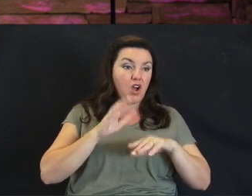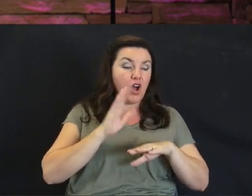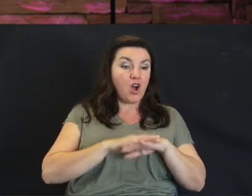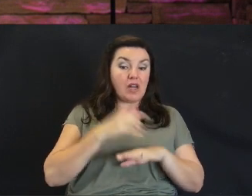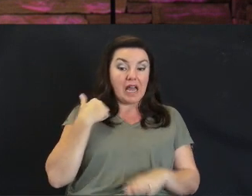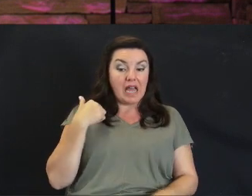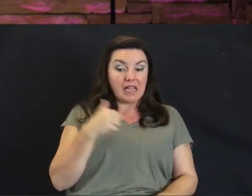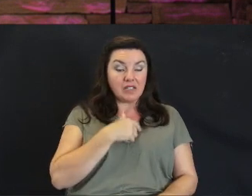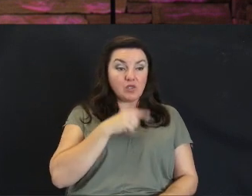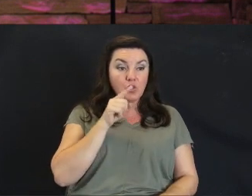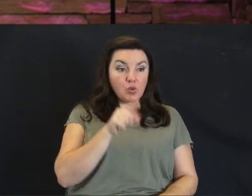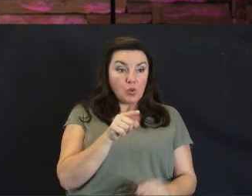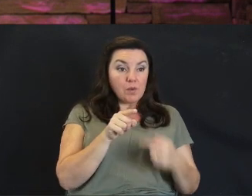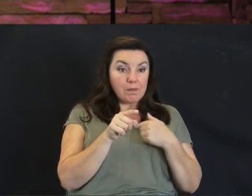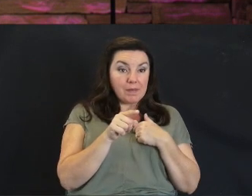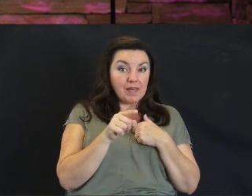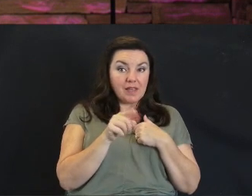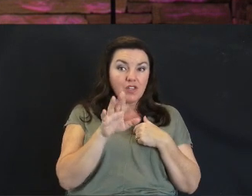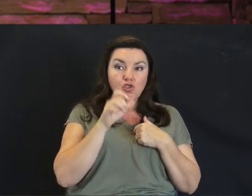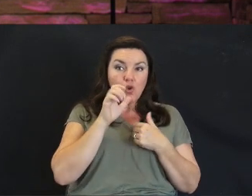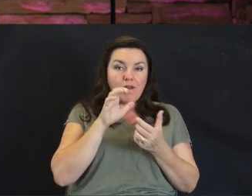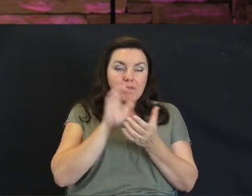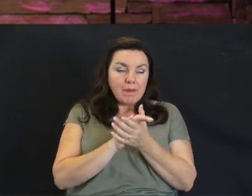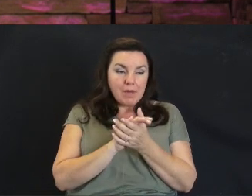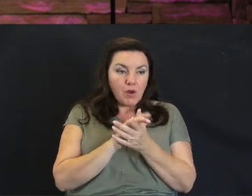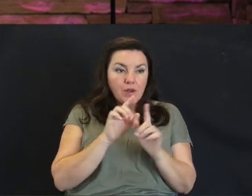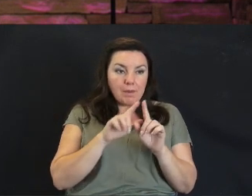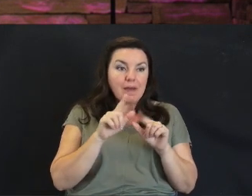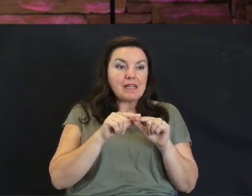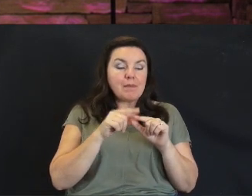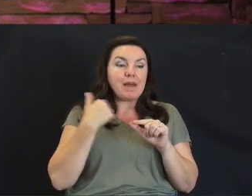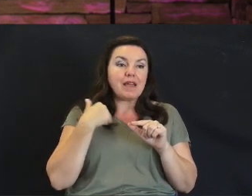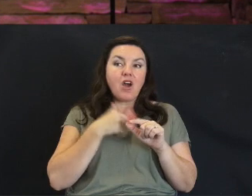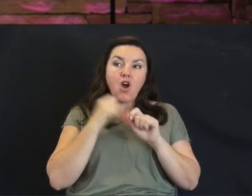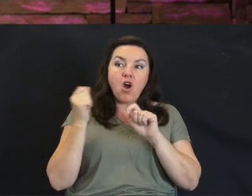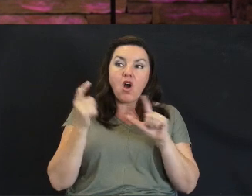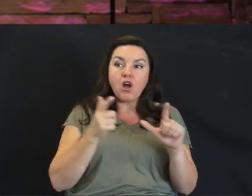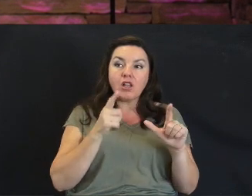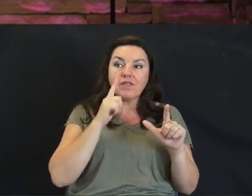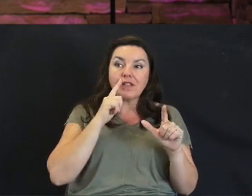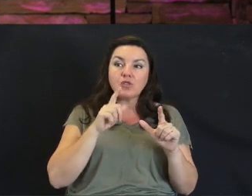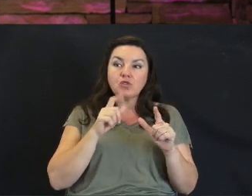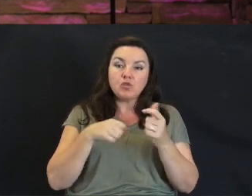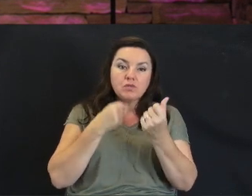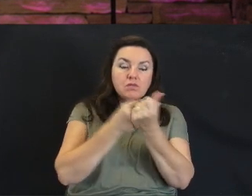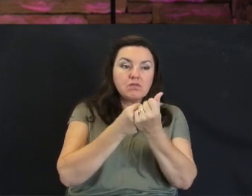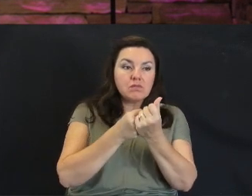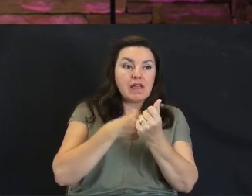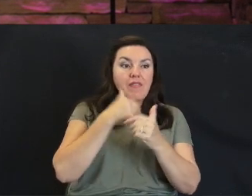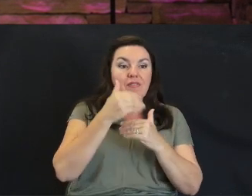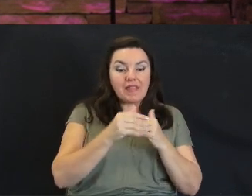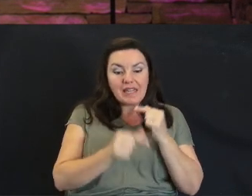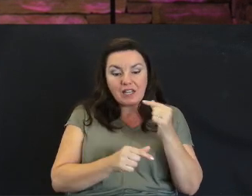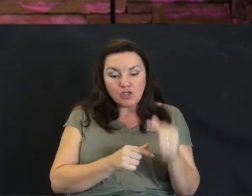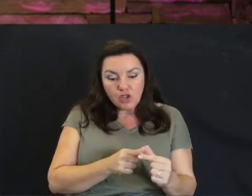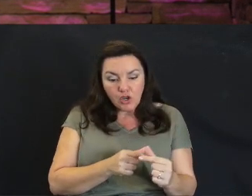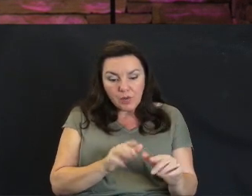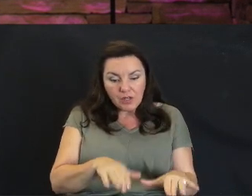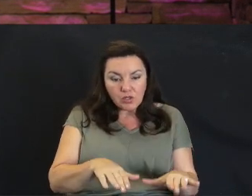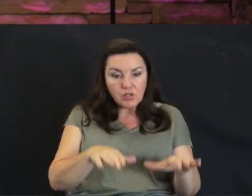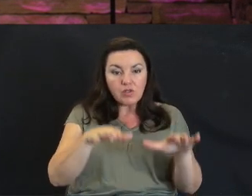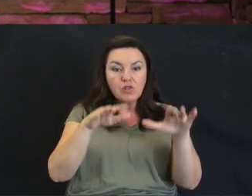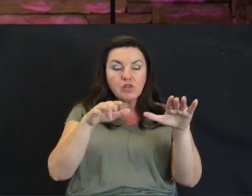us You and me And again You don't have to be married To do this But it is dependent Upon all of us To invest in the next generation So that the next generation